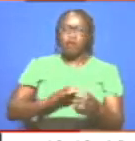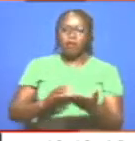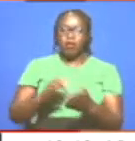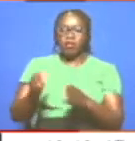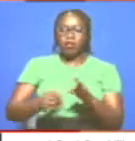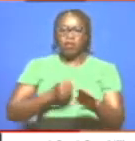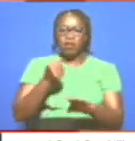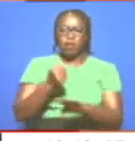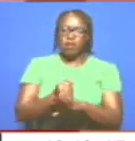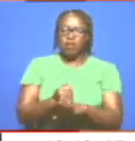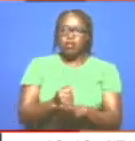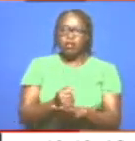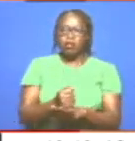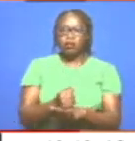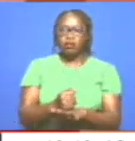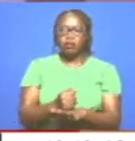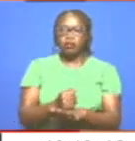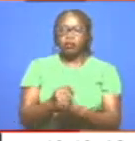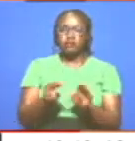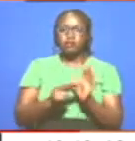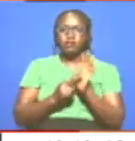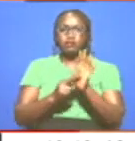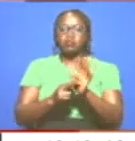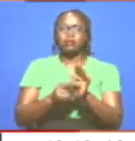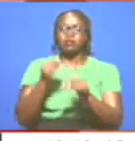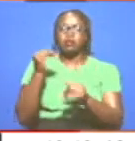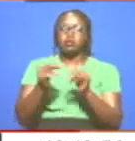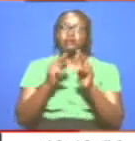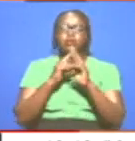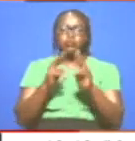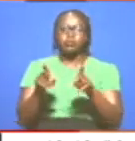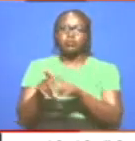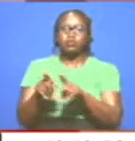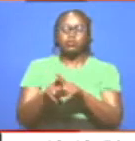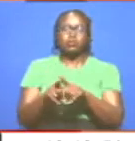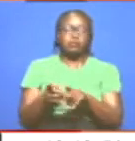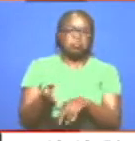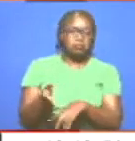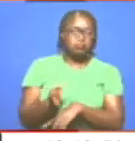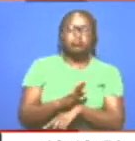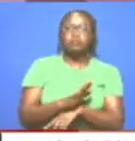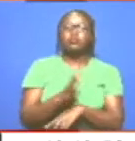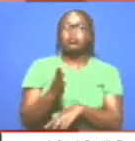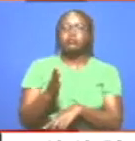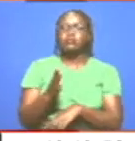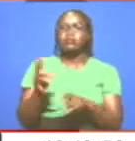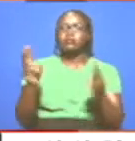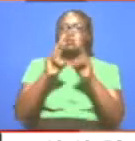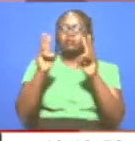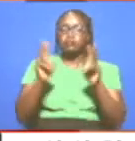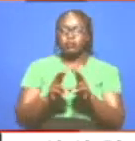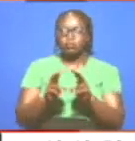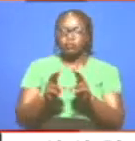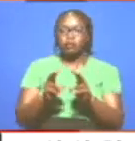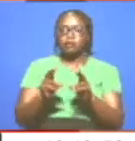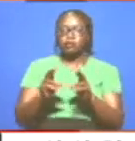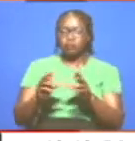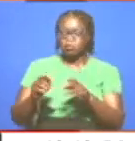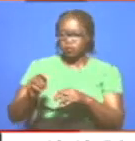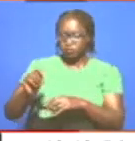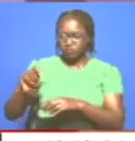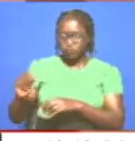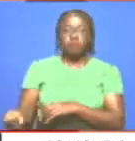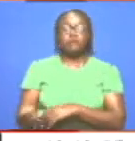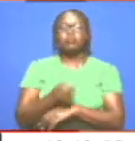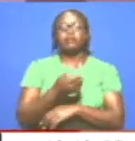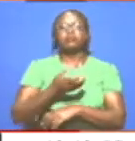Mohamed is going to be presenting their final report and also making their returns to the International Cricket Council, the ICC. And this is after